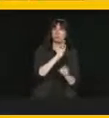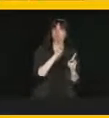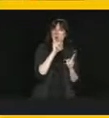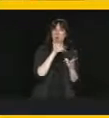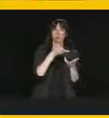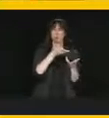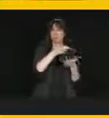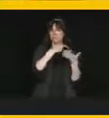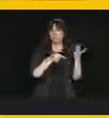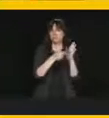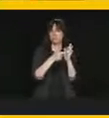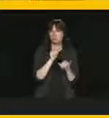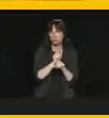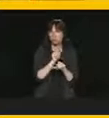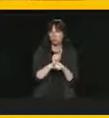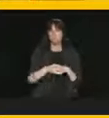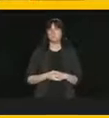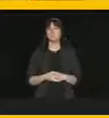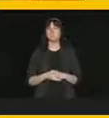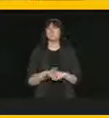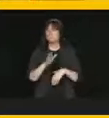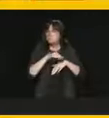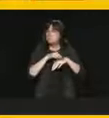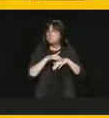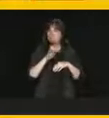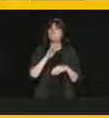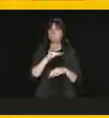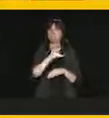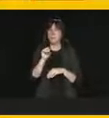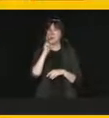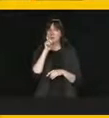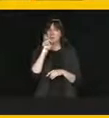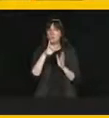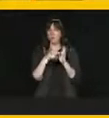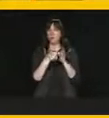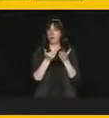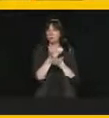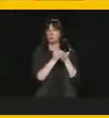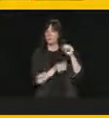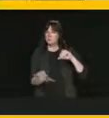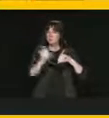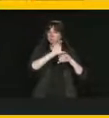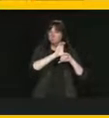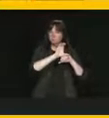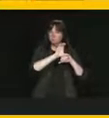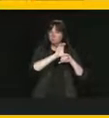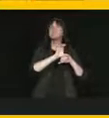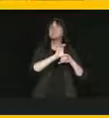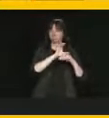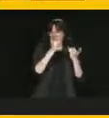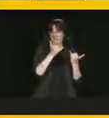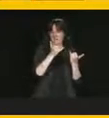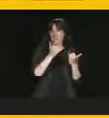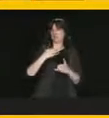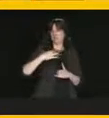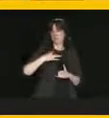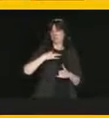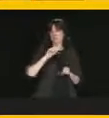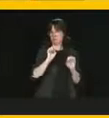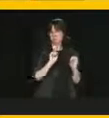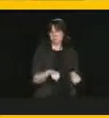to remind everyone that the businesses that require a wage subsidy can now apply